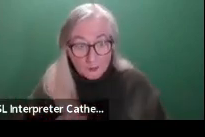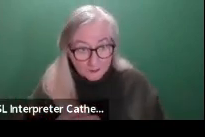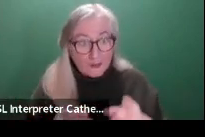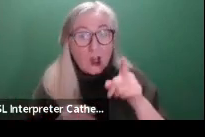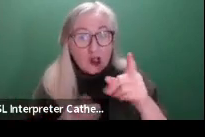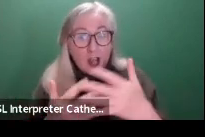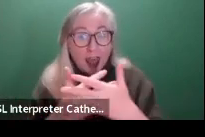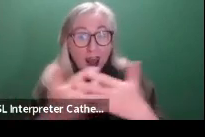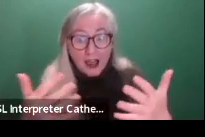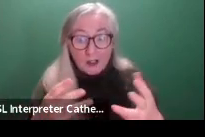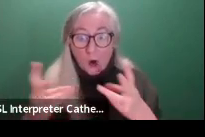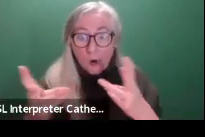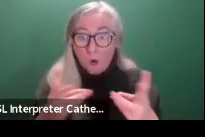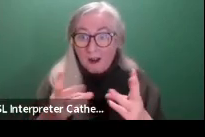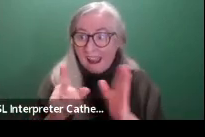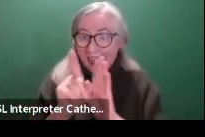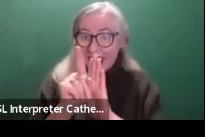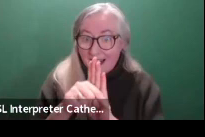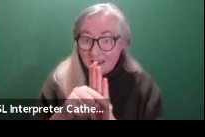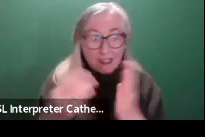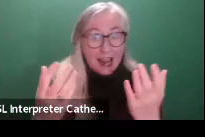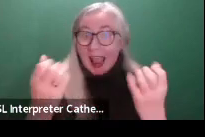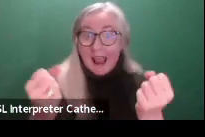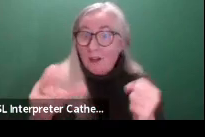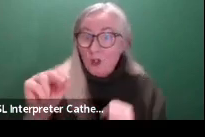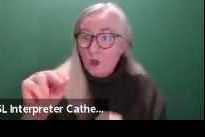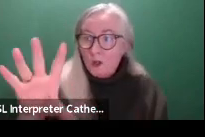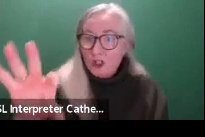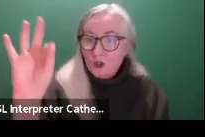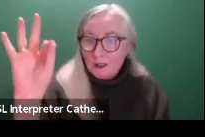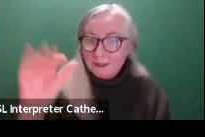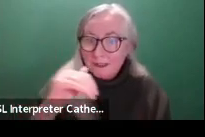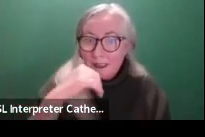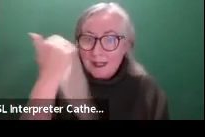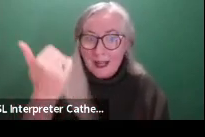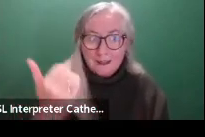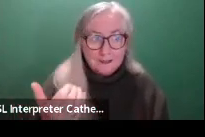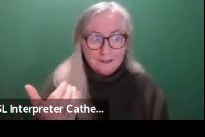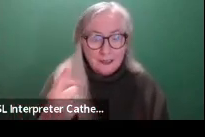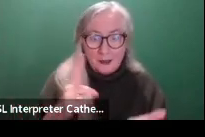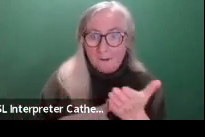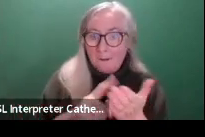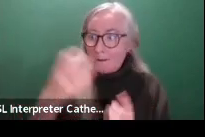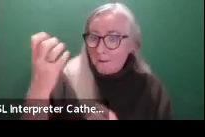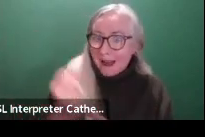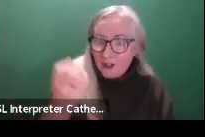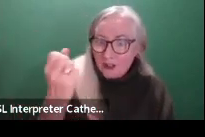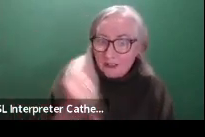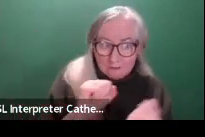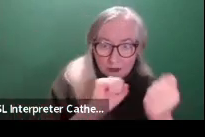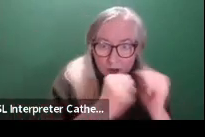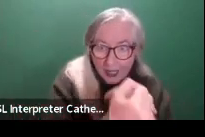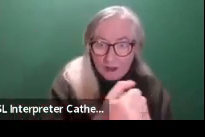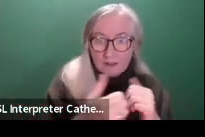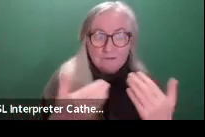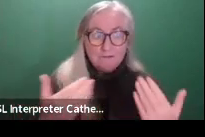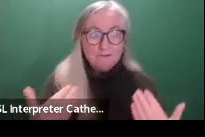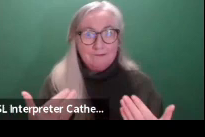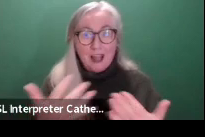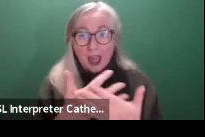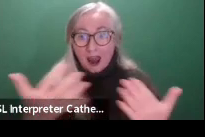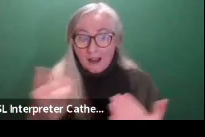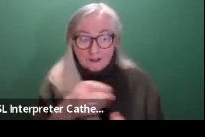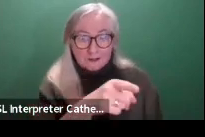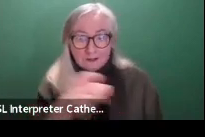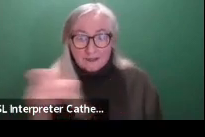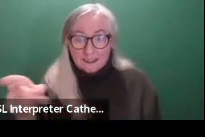lot of them are working later. They have no choice because of changes to pensions. A lot of them maybe